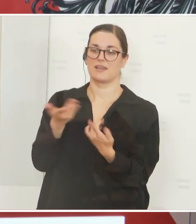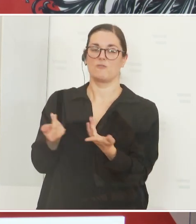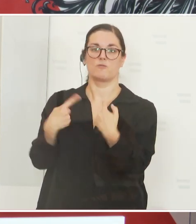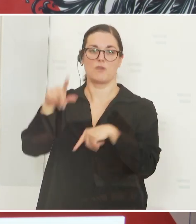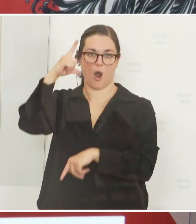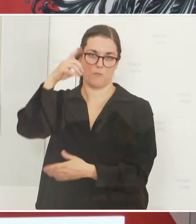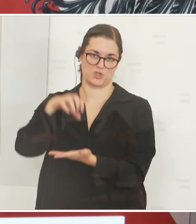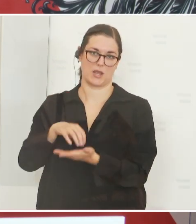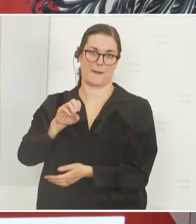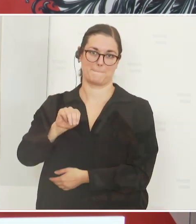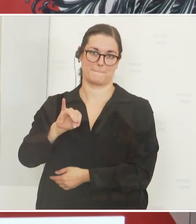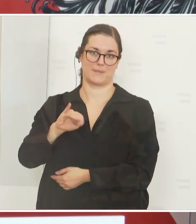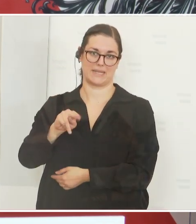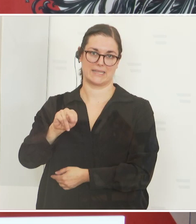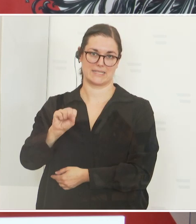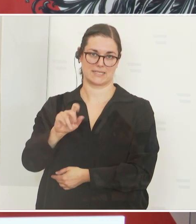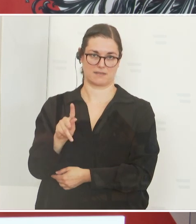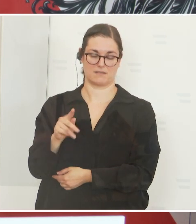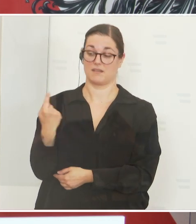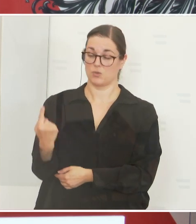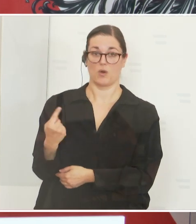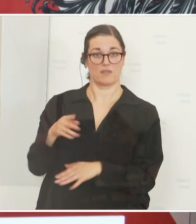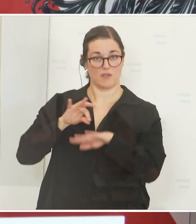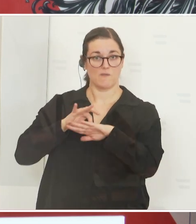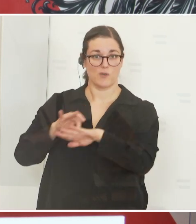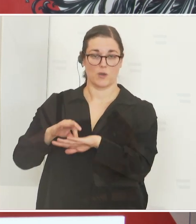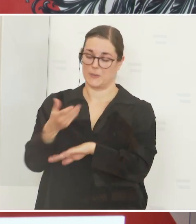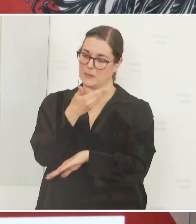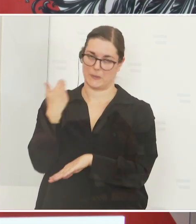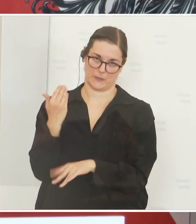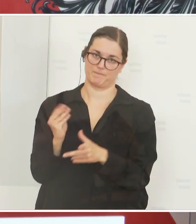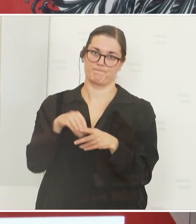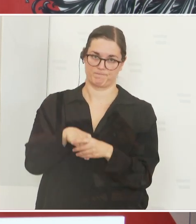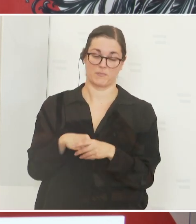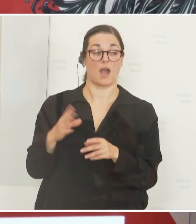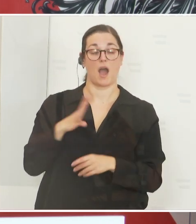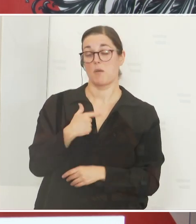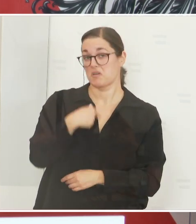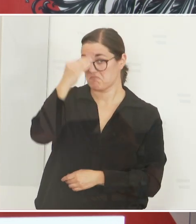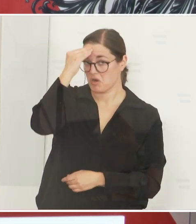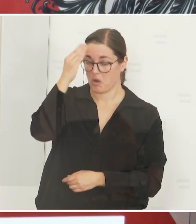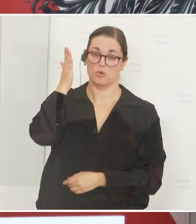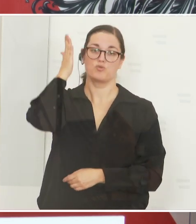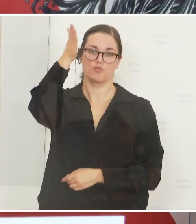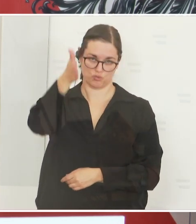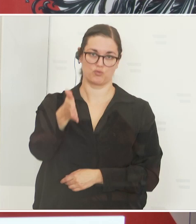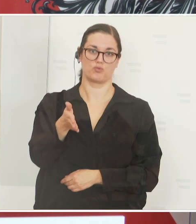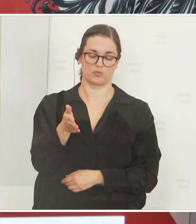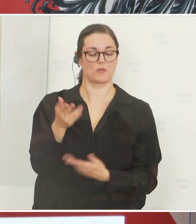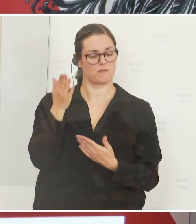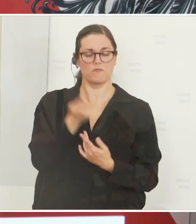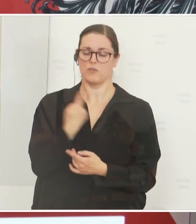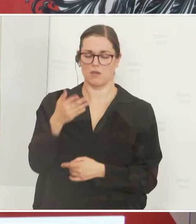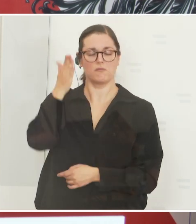of the current leaders there. But I believe that in future we should